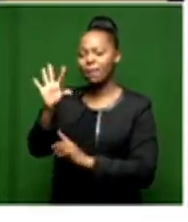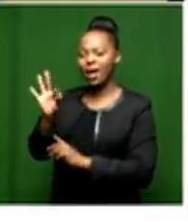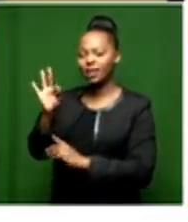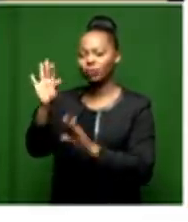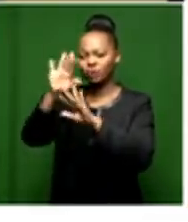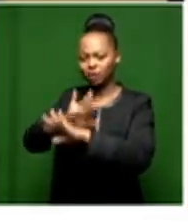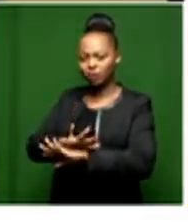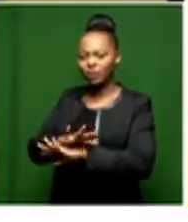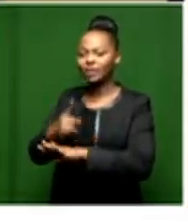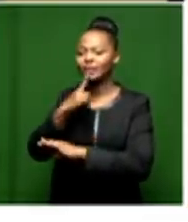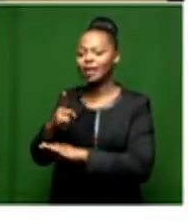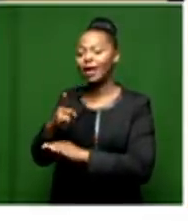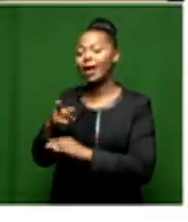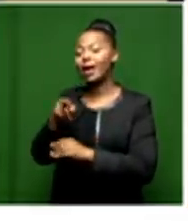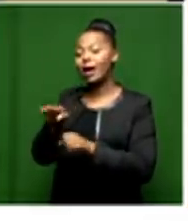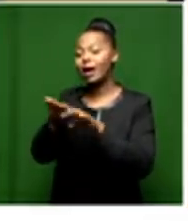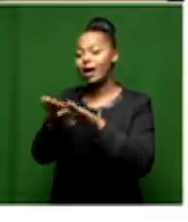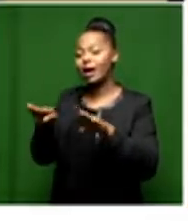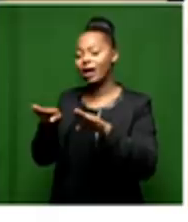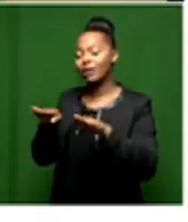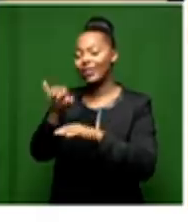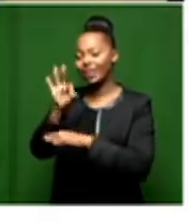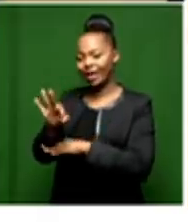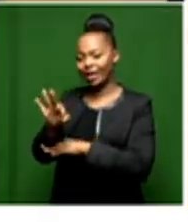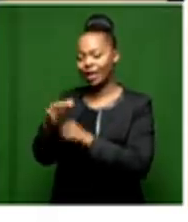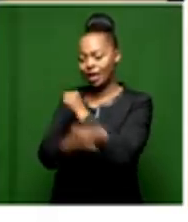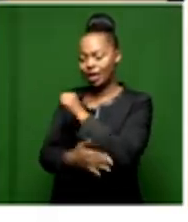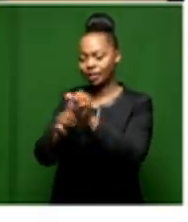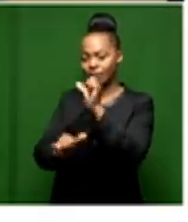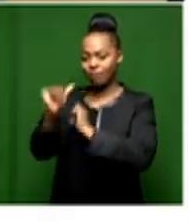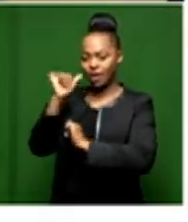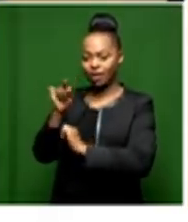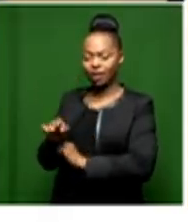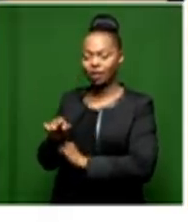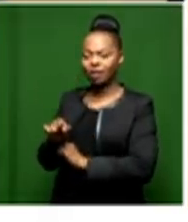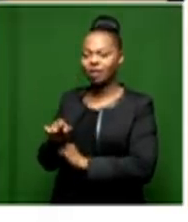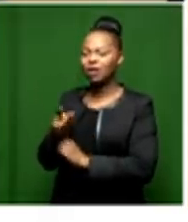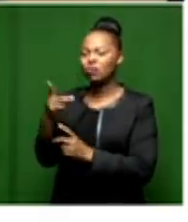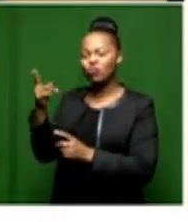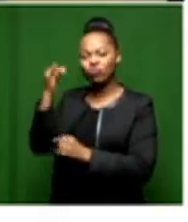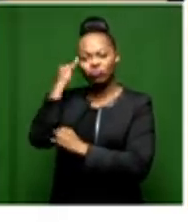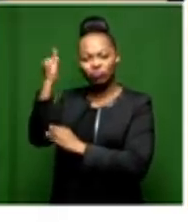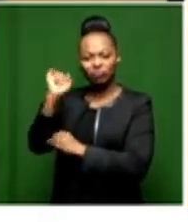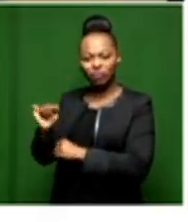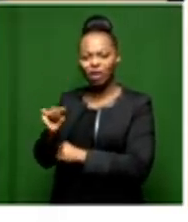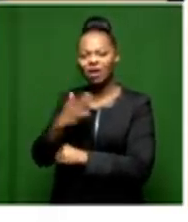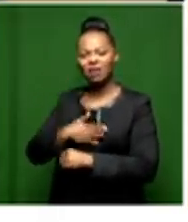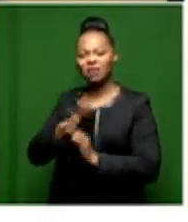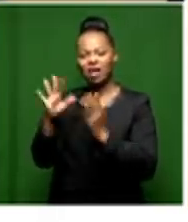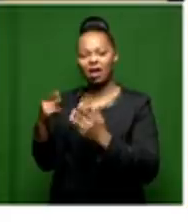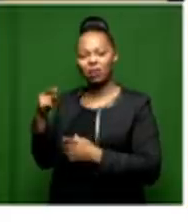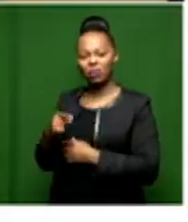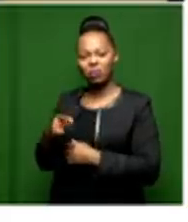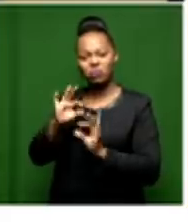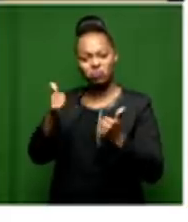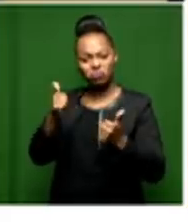the country back into a level 3 kind of lockdown. What were your views? I mean, when you heard this, was this the right thing from your perspective to do?